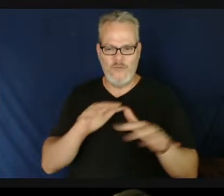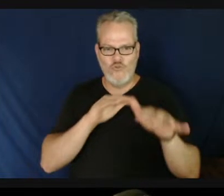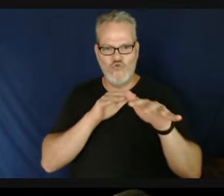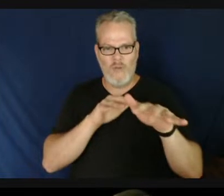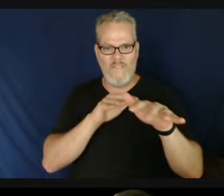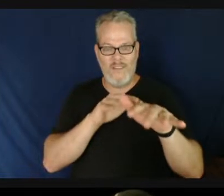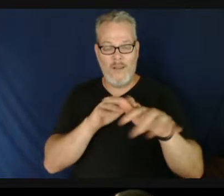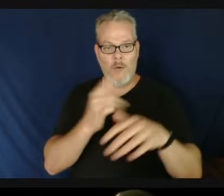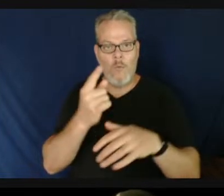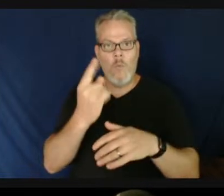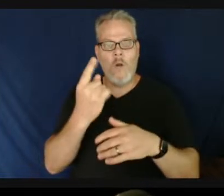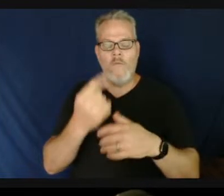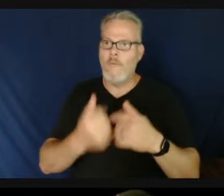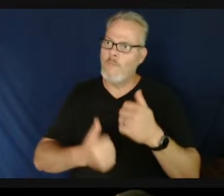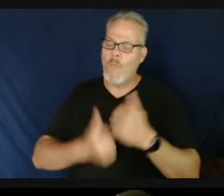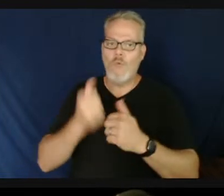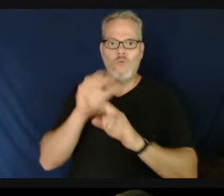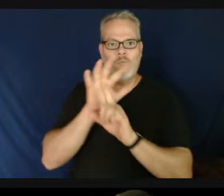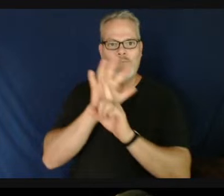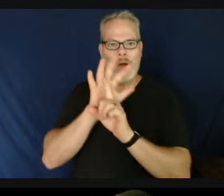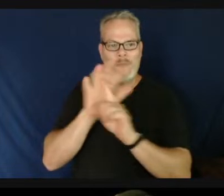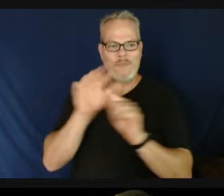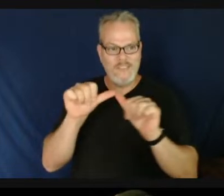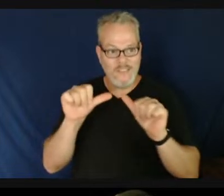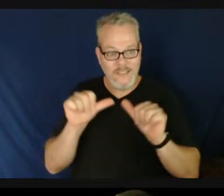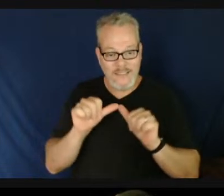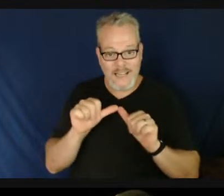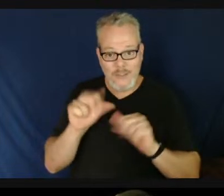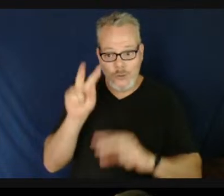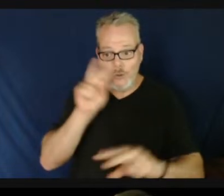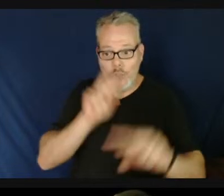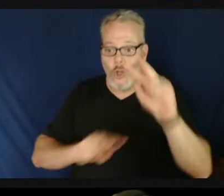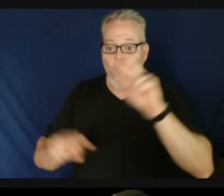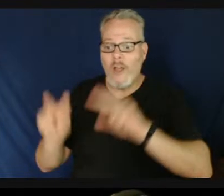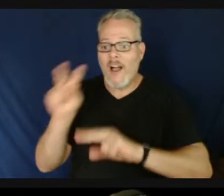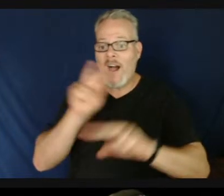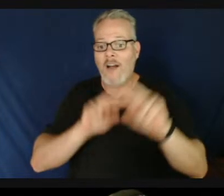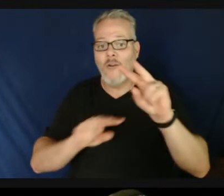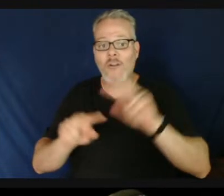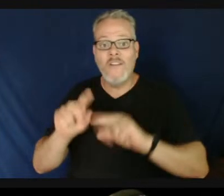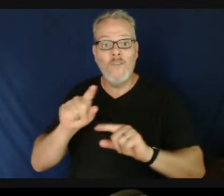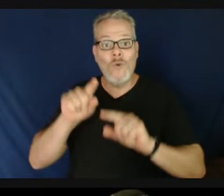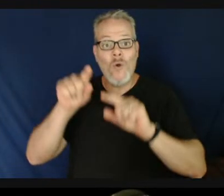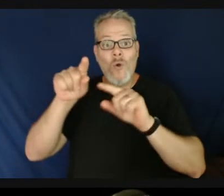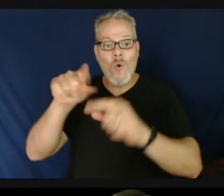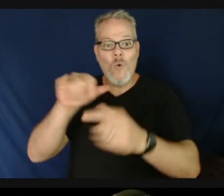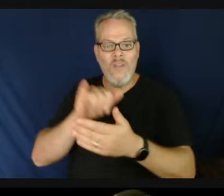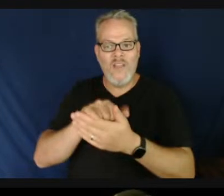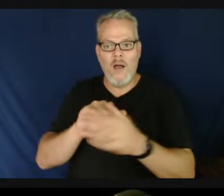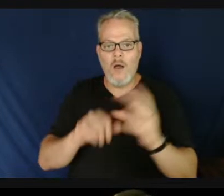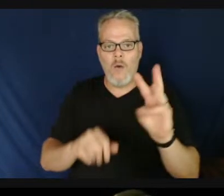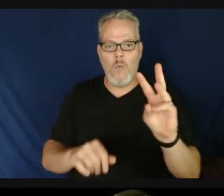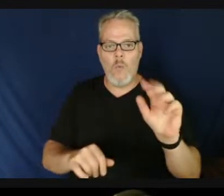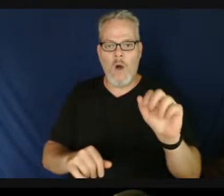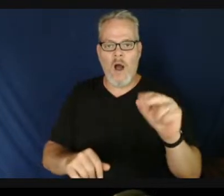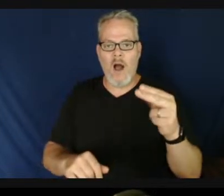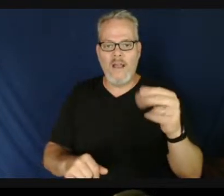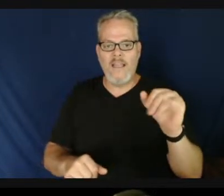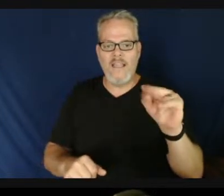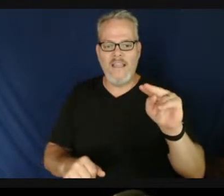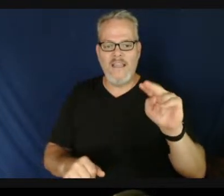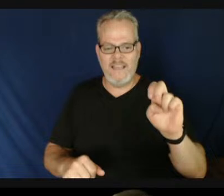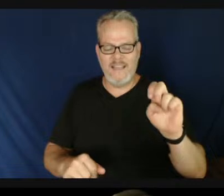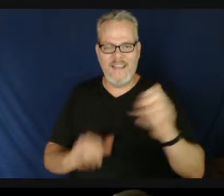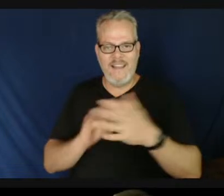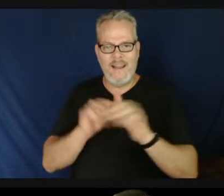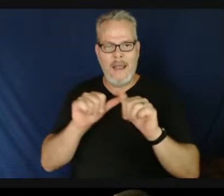most popular sites to check out if you're up in the park, the Wahine Kapu up there, Steaming Bluff,